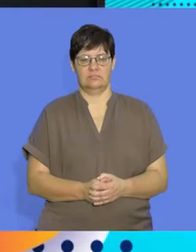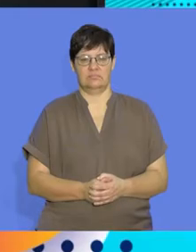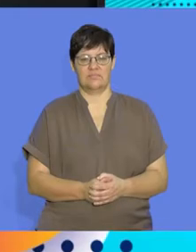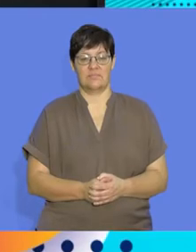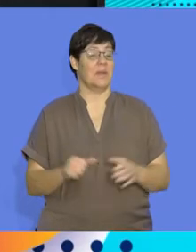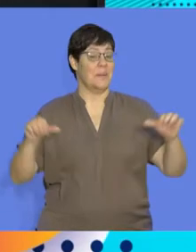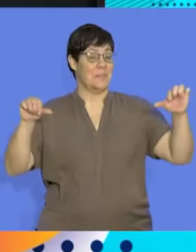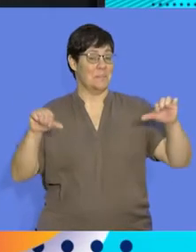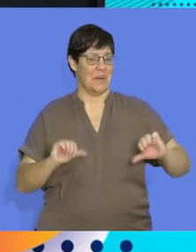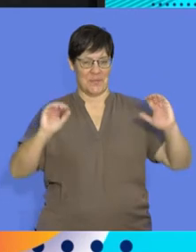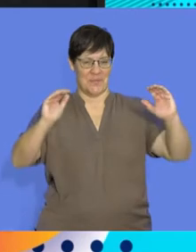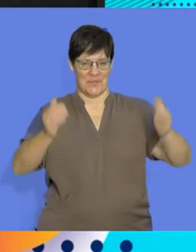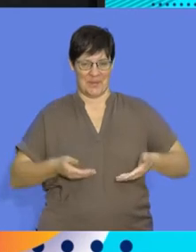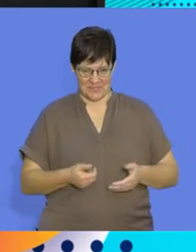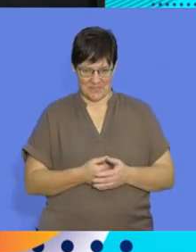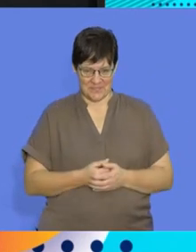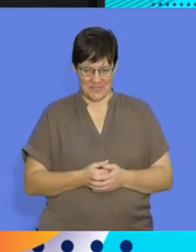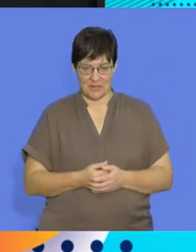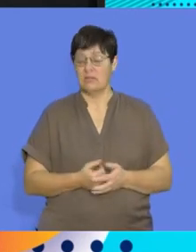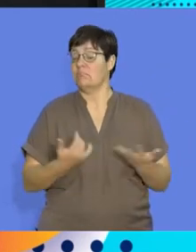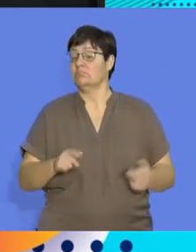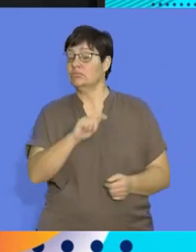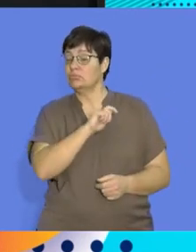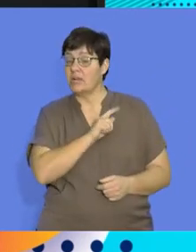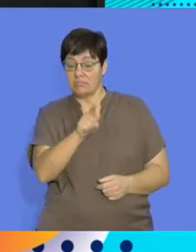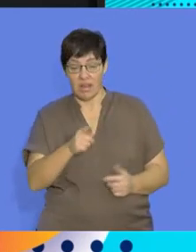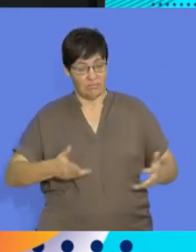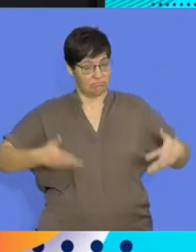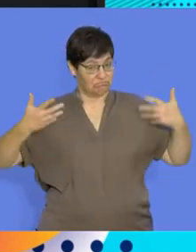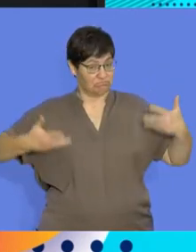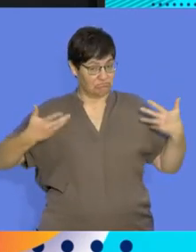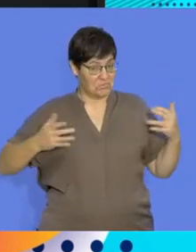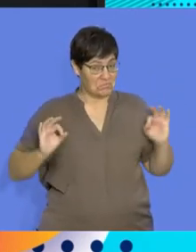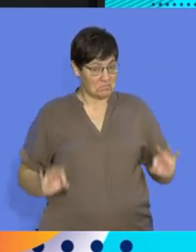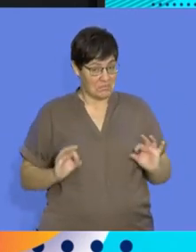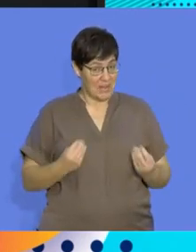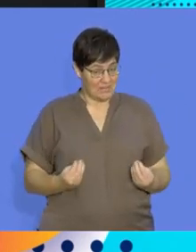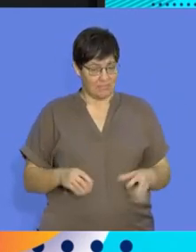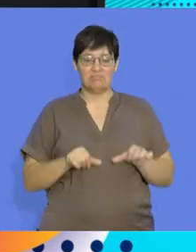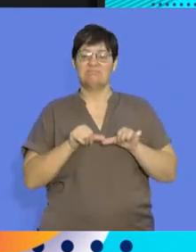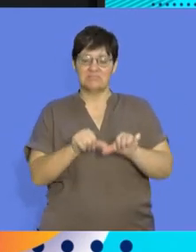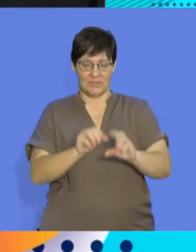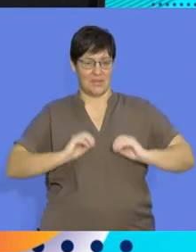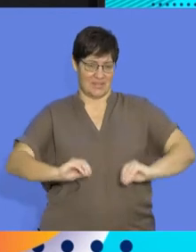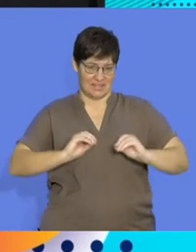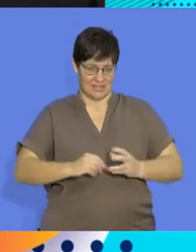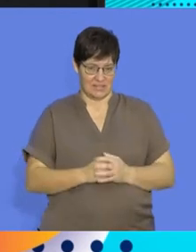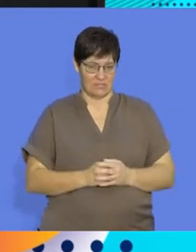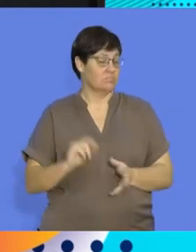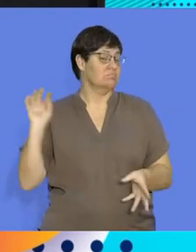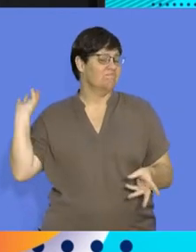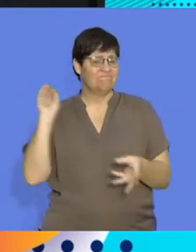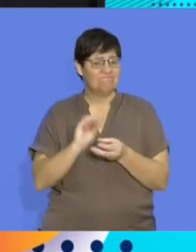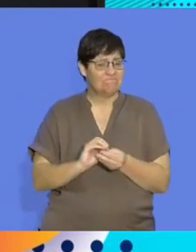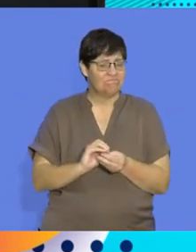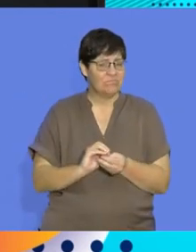Welcome back, life science learners from the ad. I trust that you guys are refreshed. Let's continue with our lesson. As a recap of what we've been